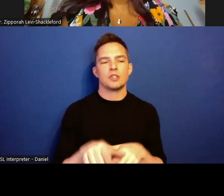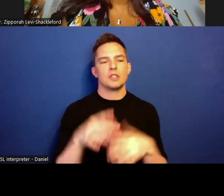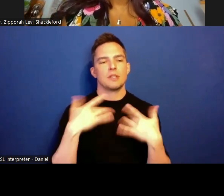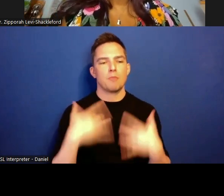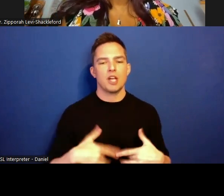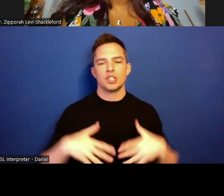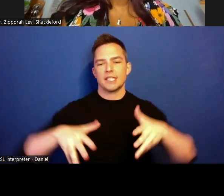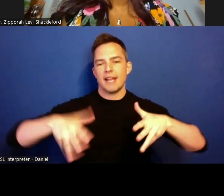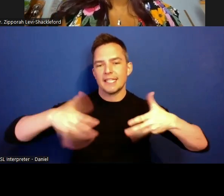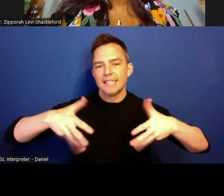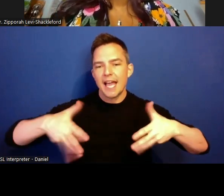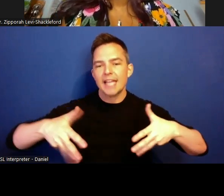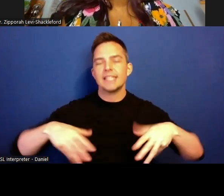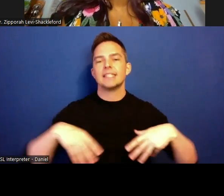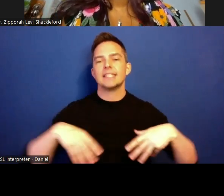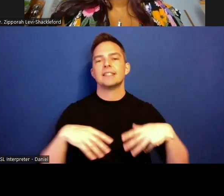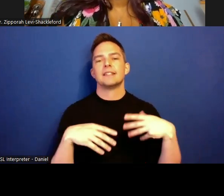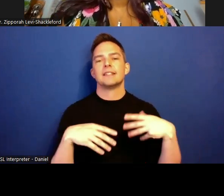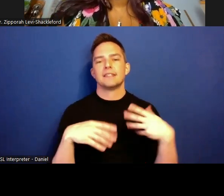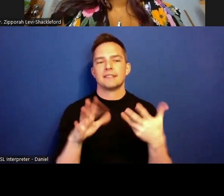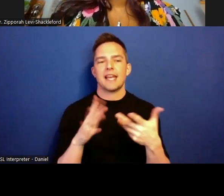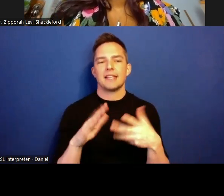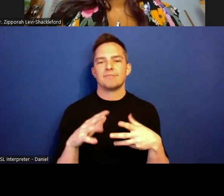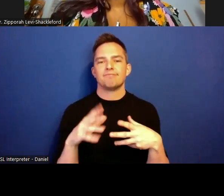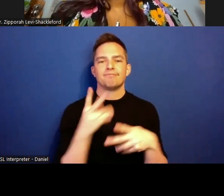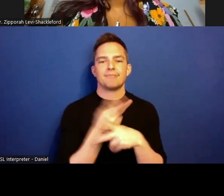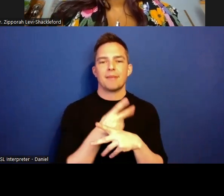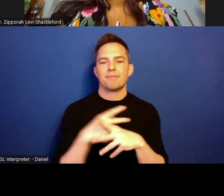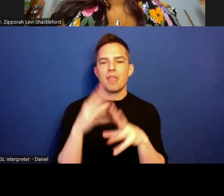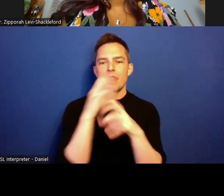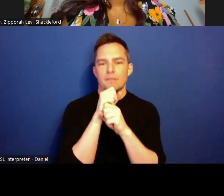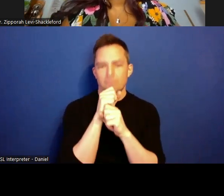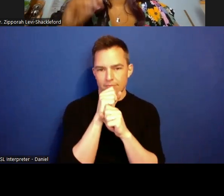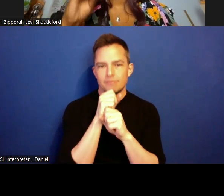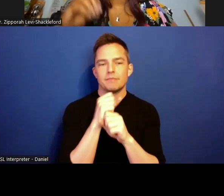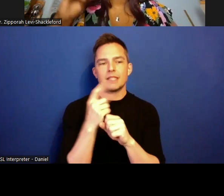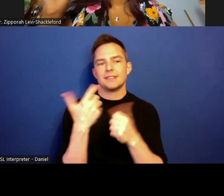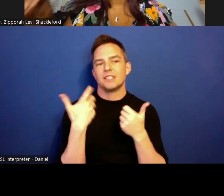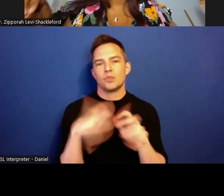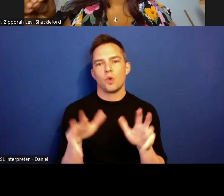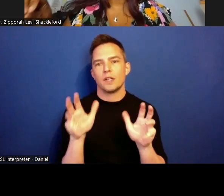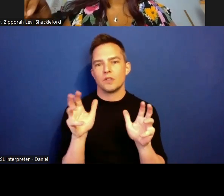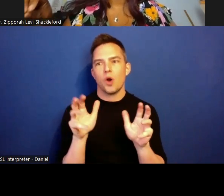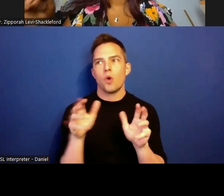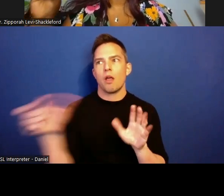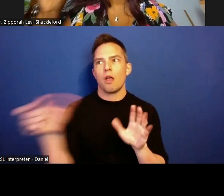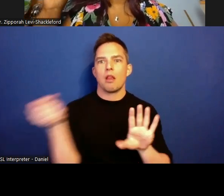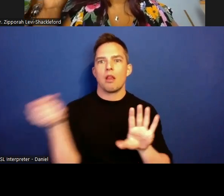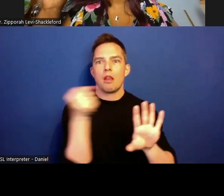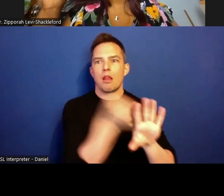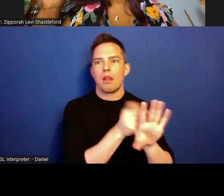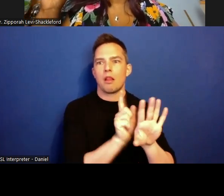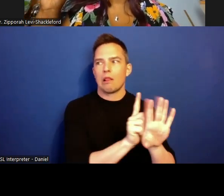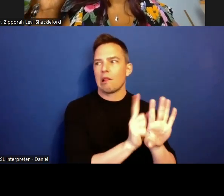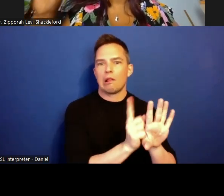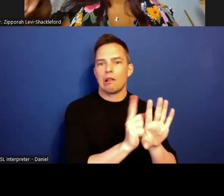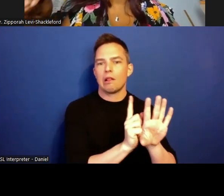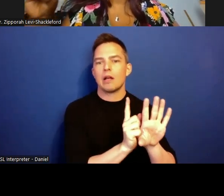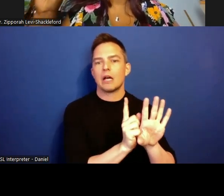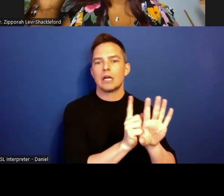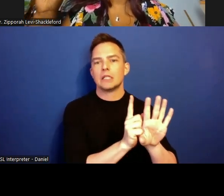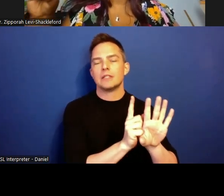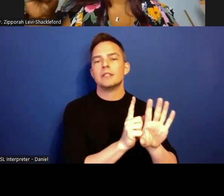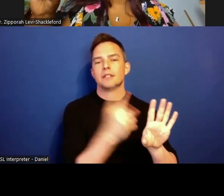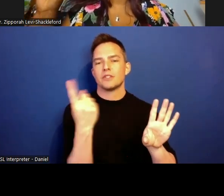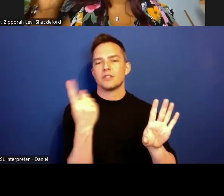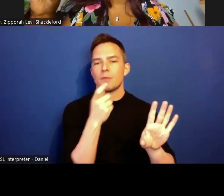anxiety was kind of kept secret out of fear of being categorized as